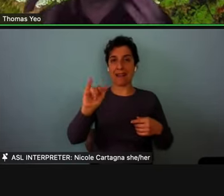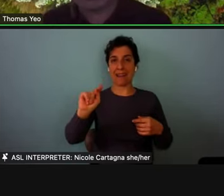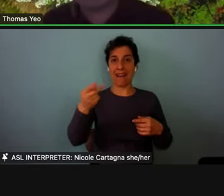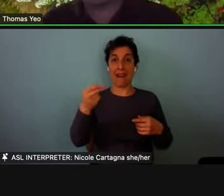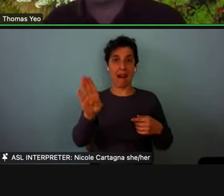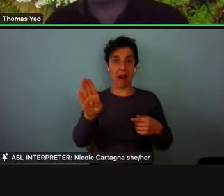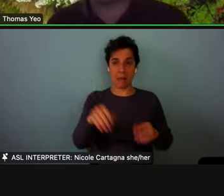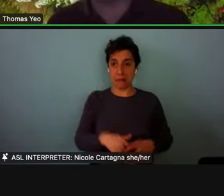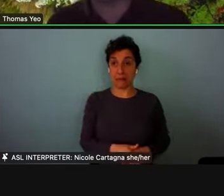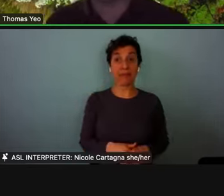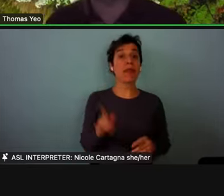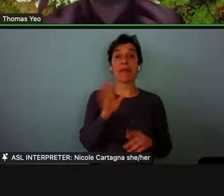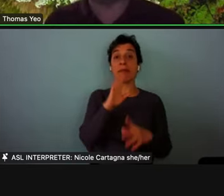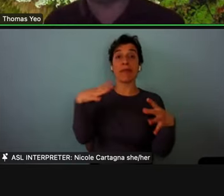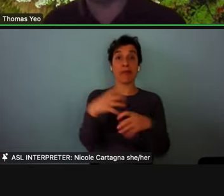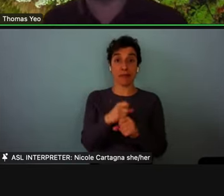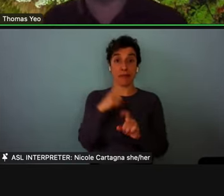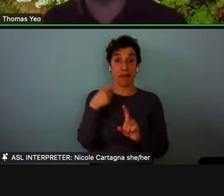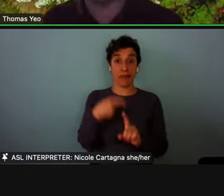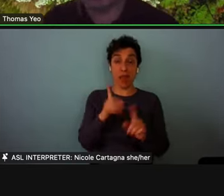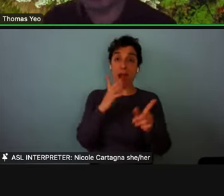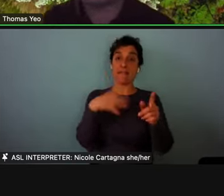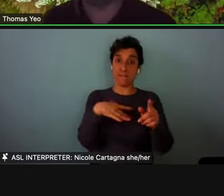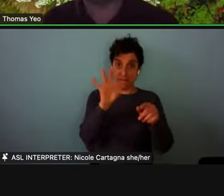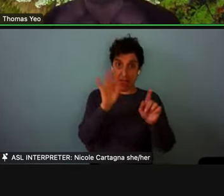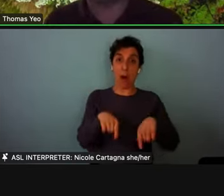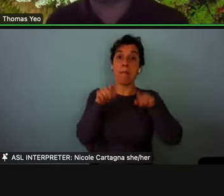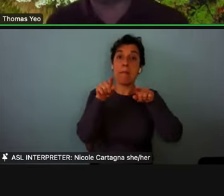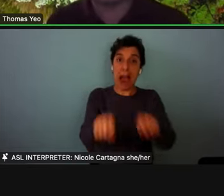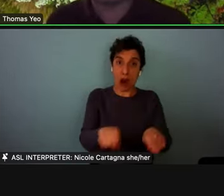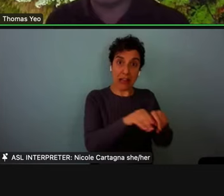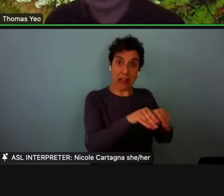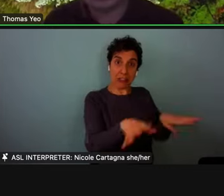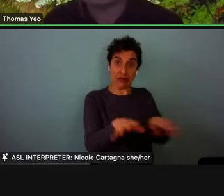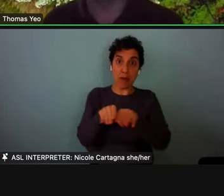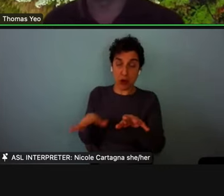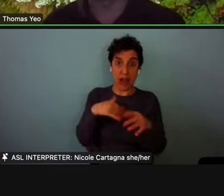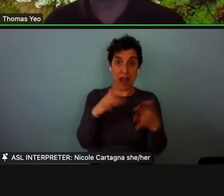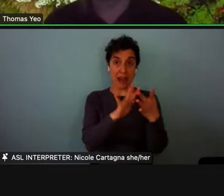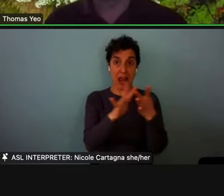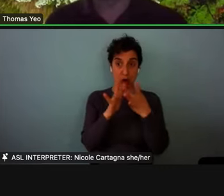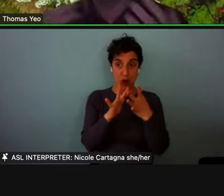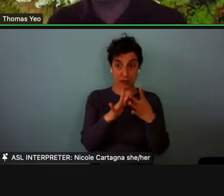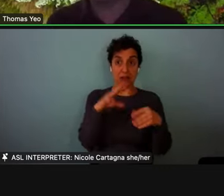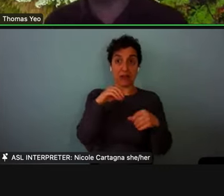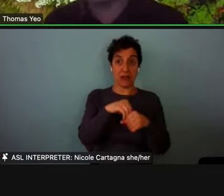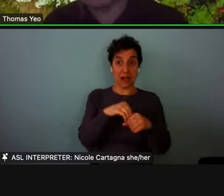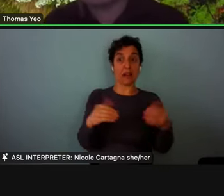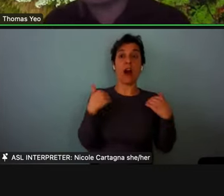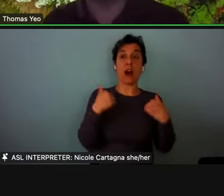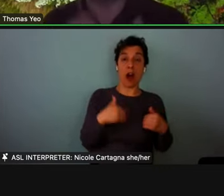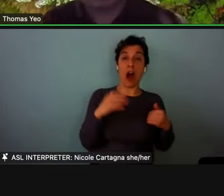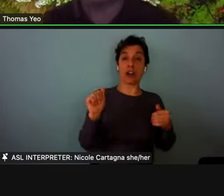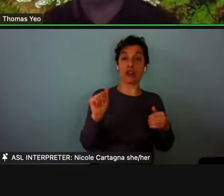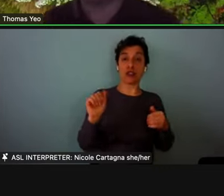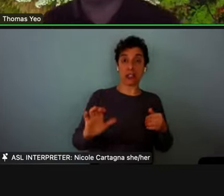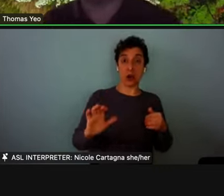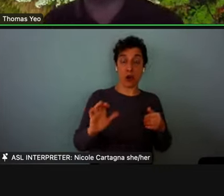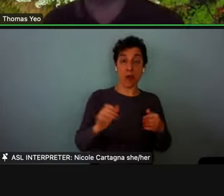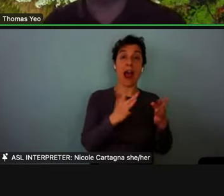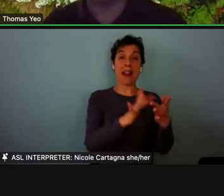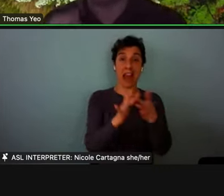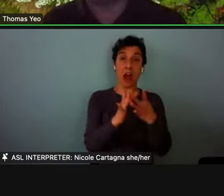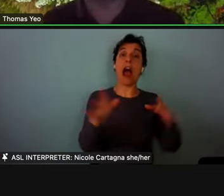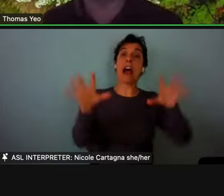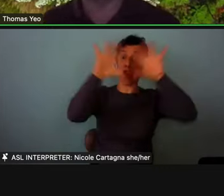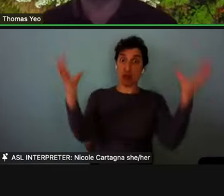So to summarize, we found parallel distributed networks in human association cortex. The network exists at a group level as well